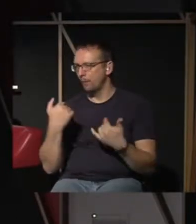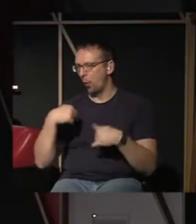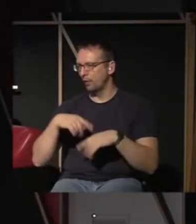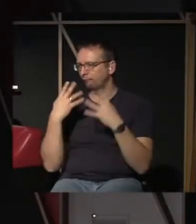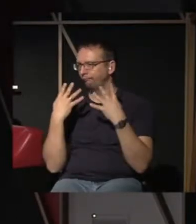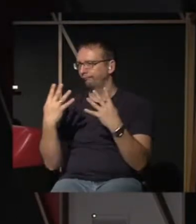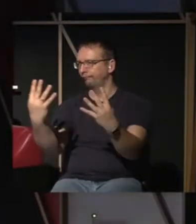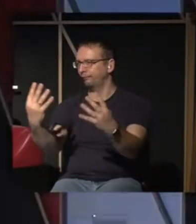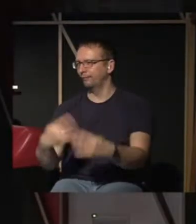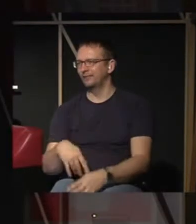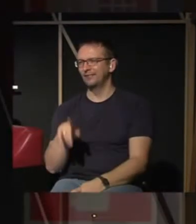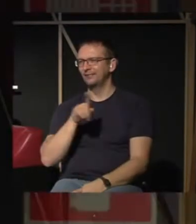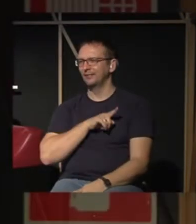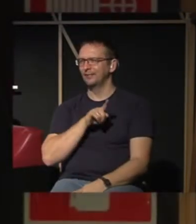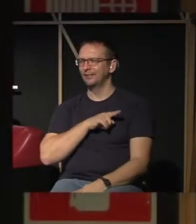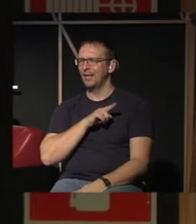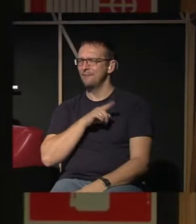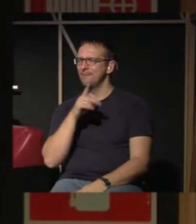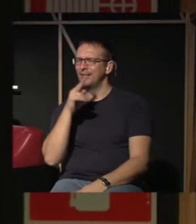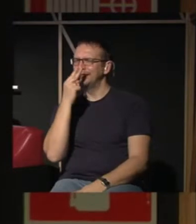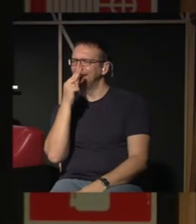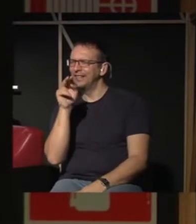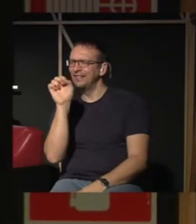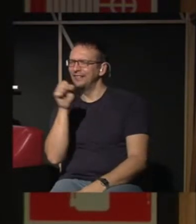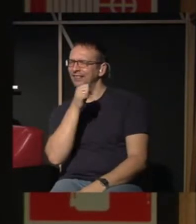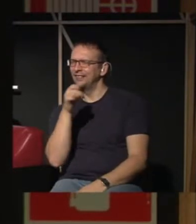because of the lights that are hitting me here.